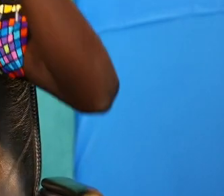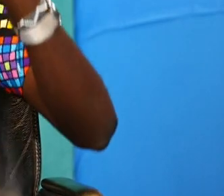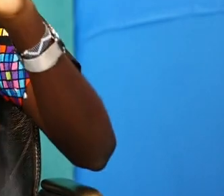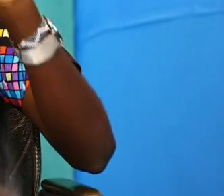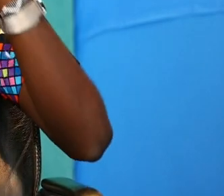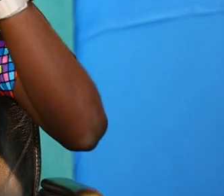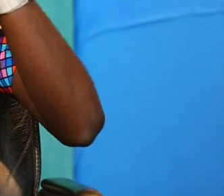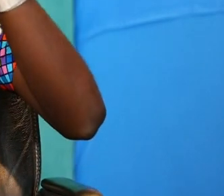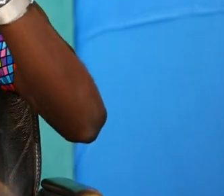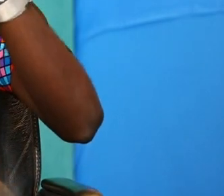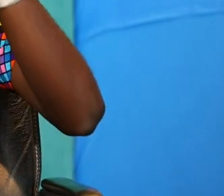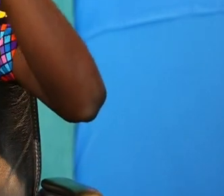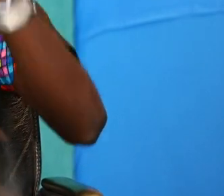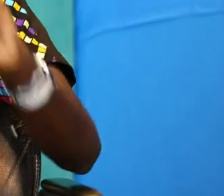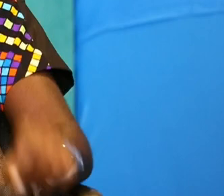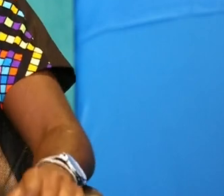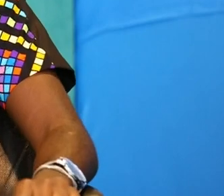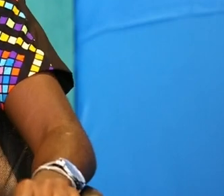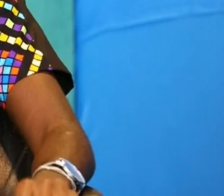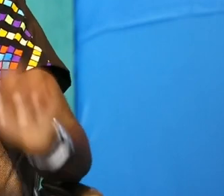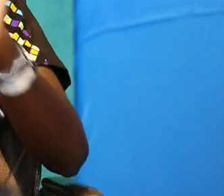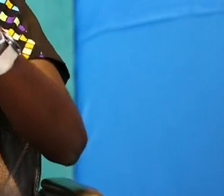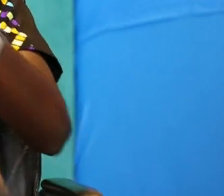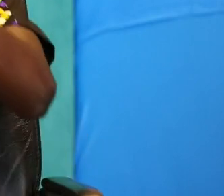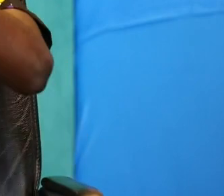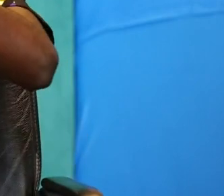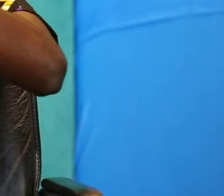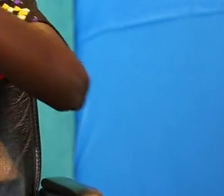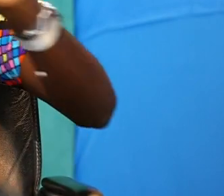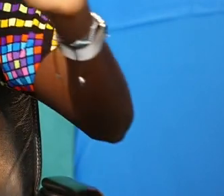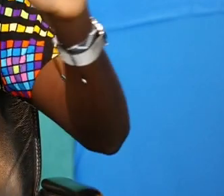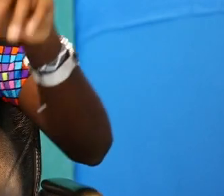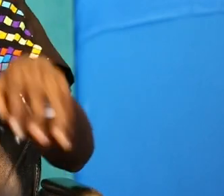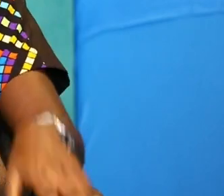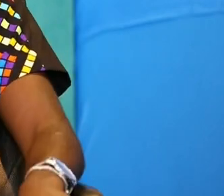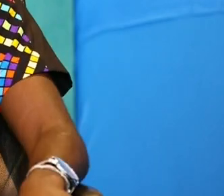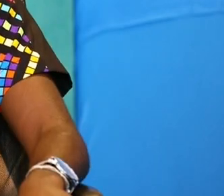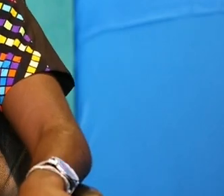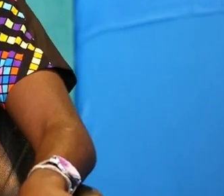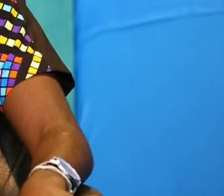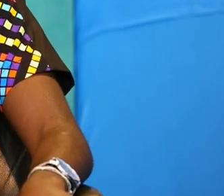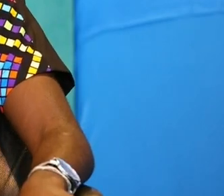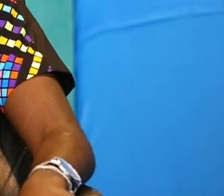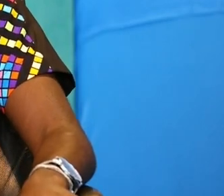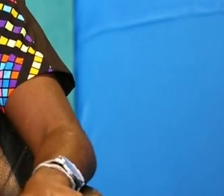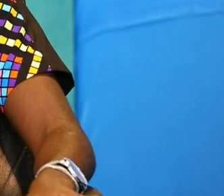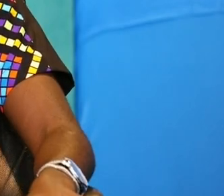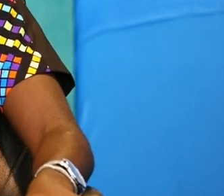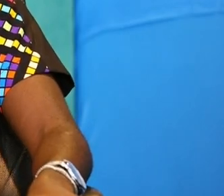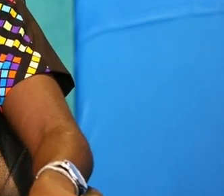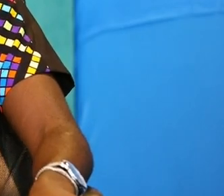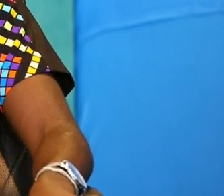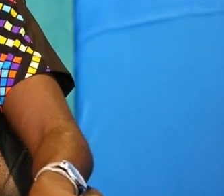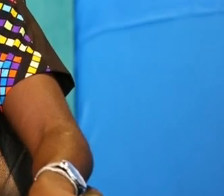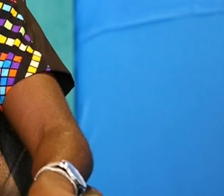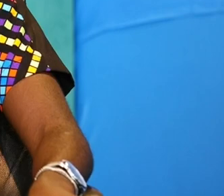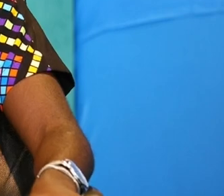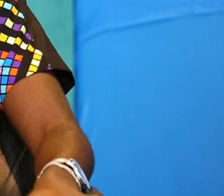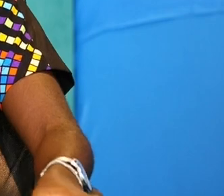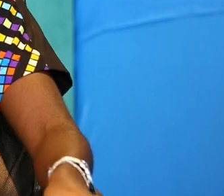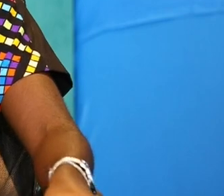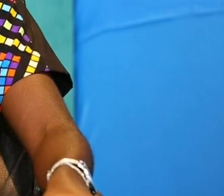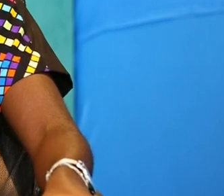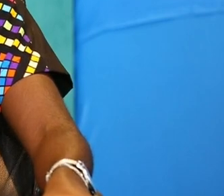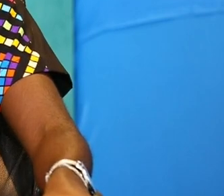let the sun stand still. And the sun stood still. And that was a day that murder covered the land. Amen.